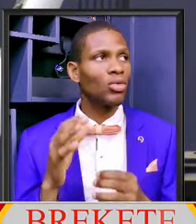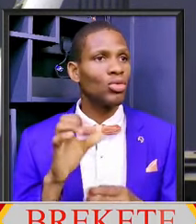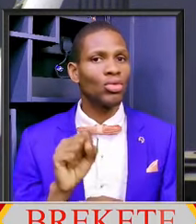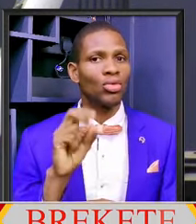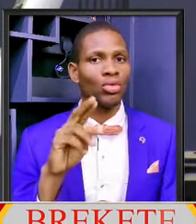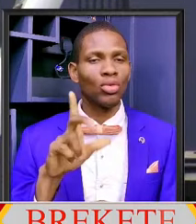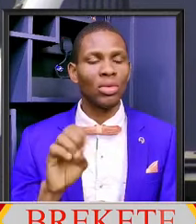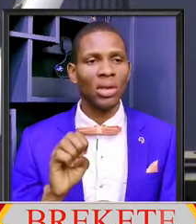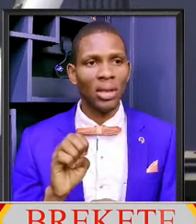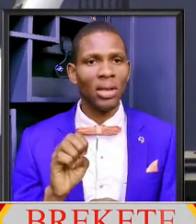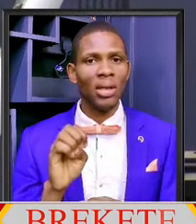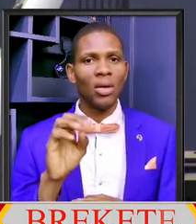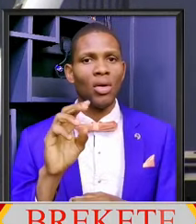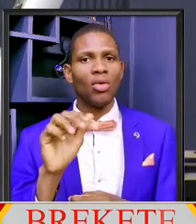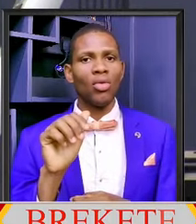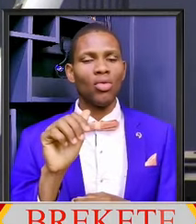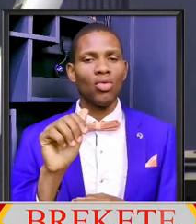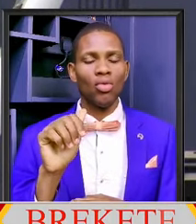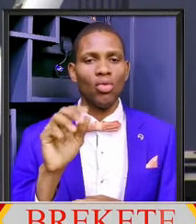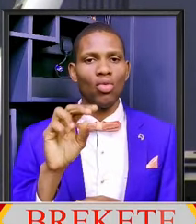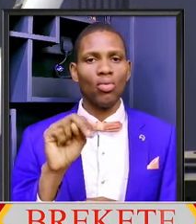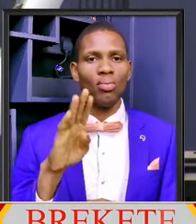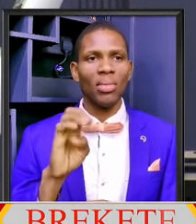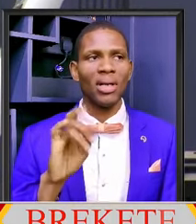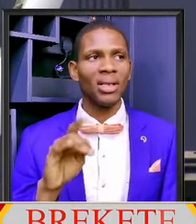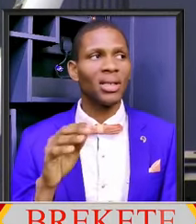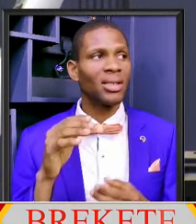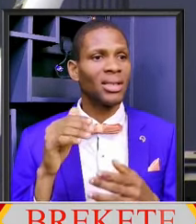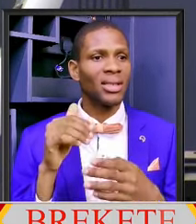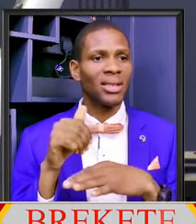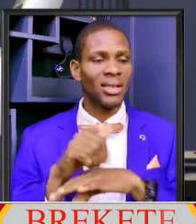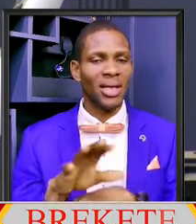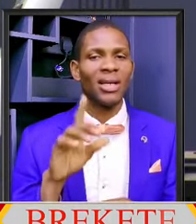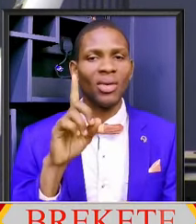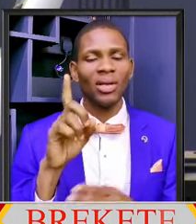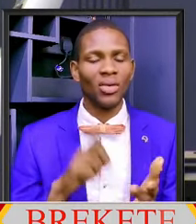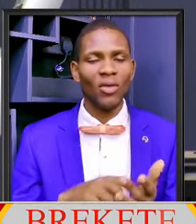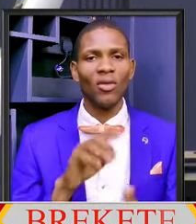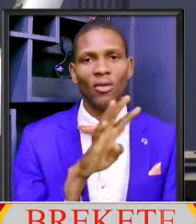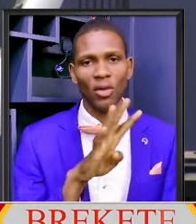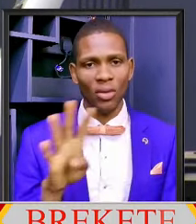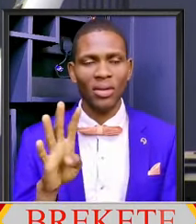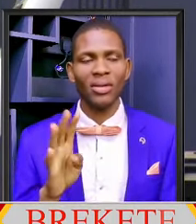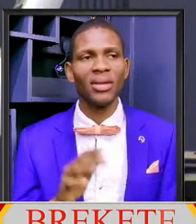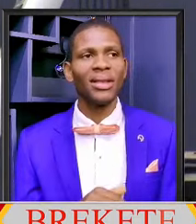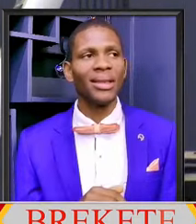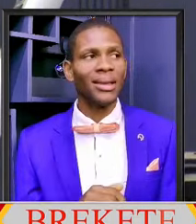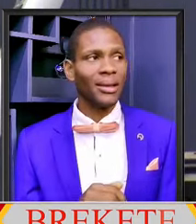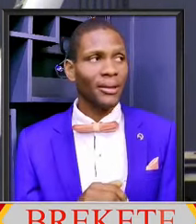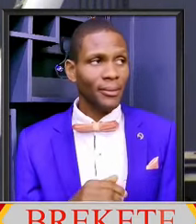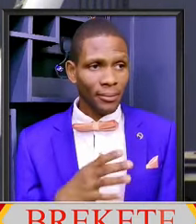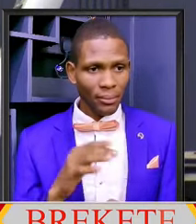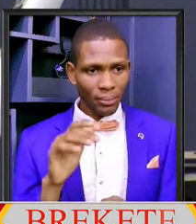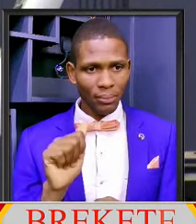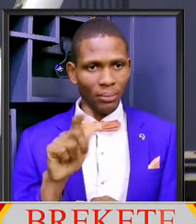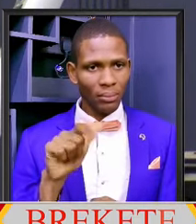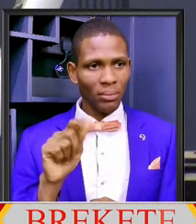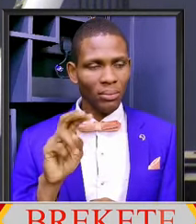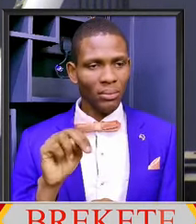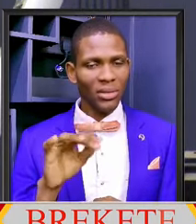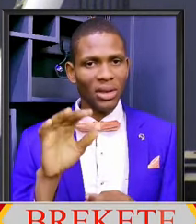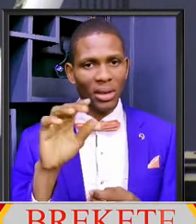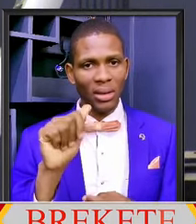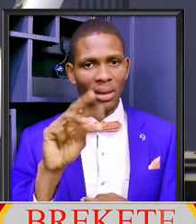Sule Ubandi Sule, he sent 1,400 naira. And then Alani